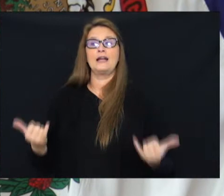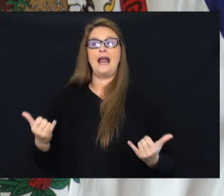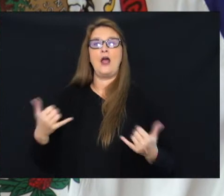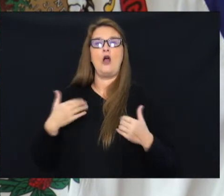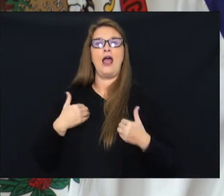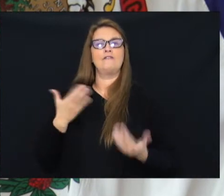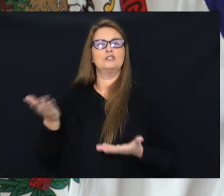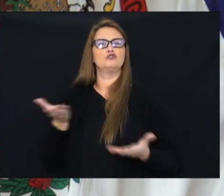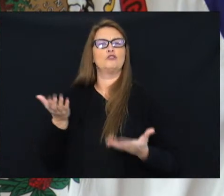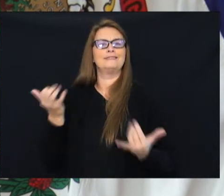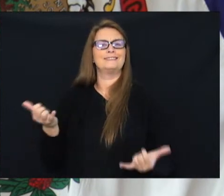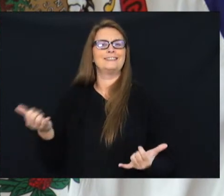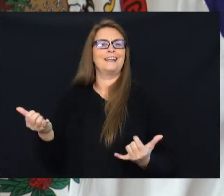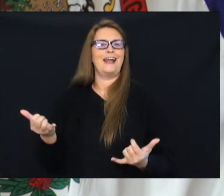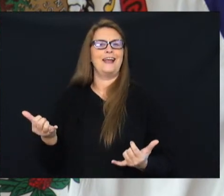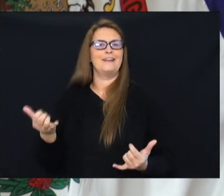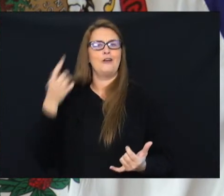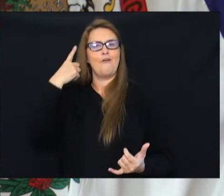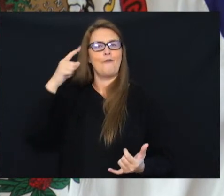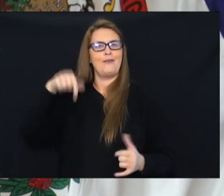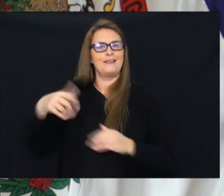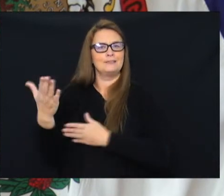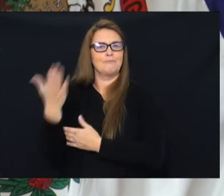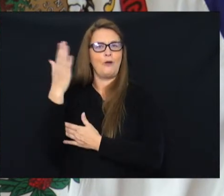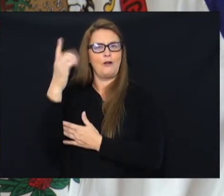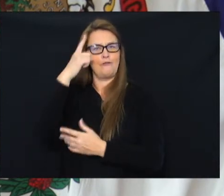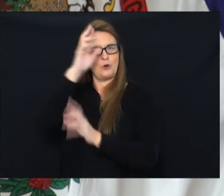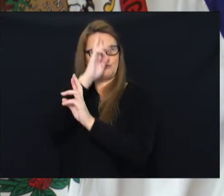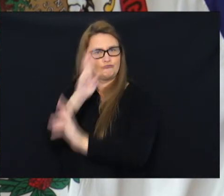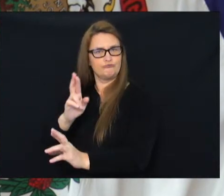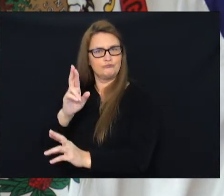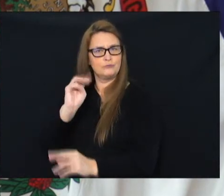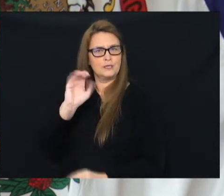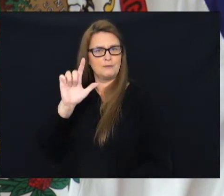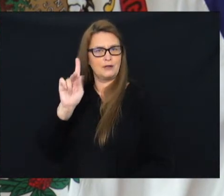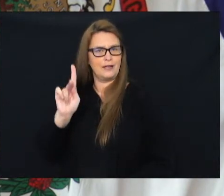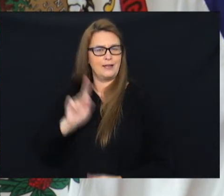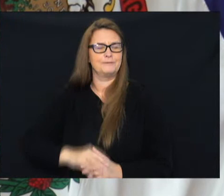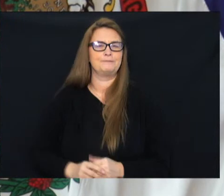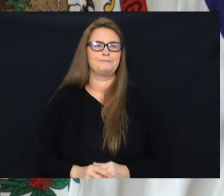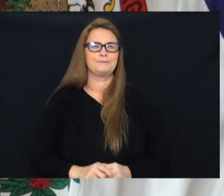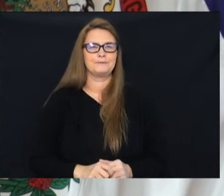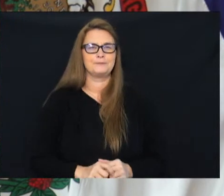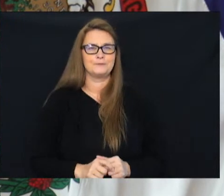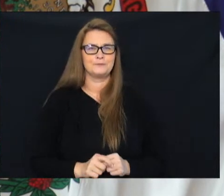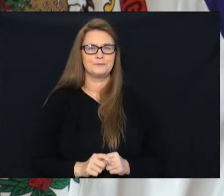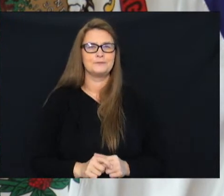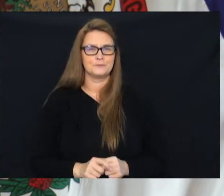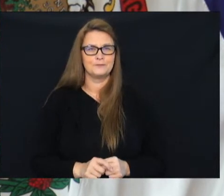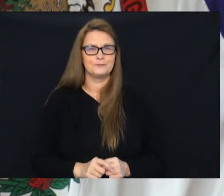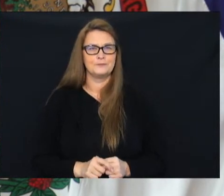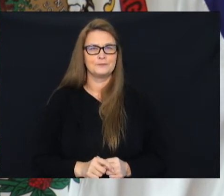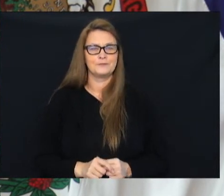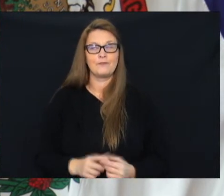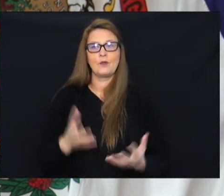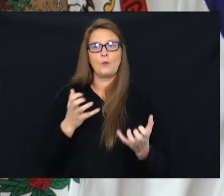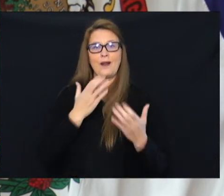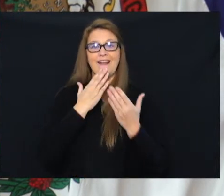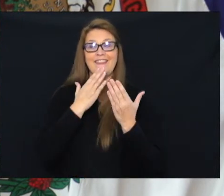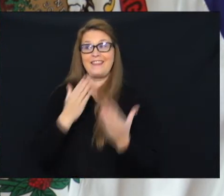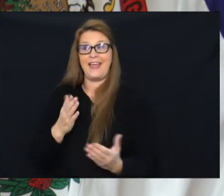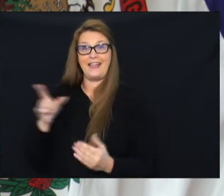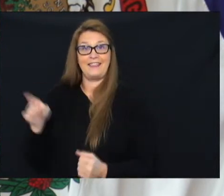right today or this morning. And so absolutely, we thank